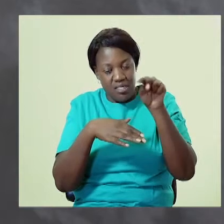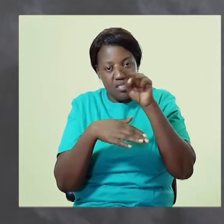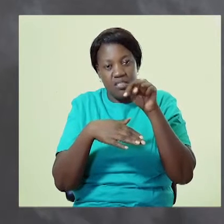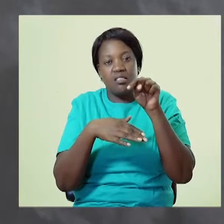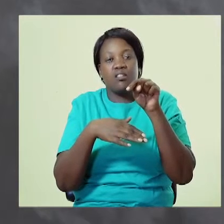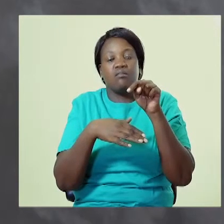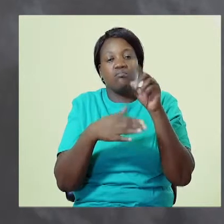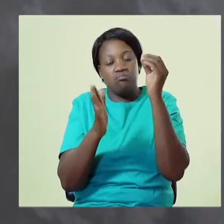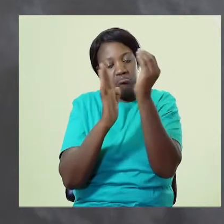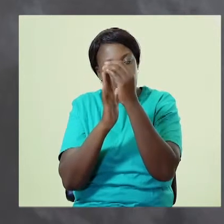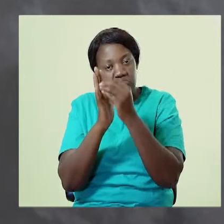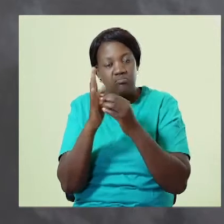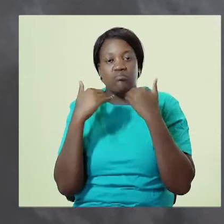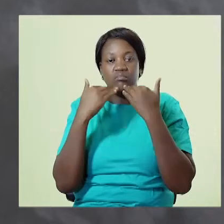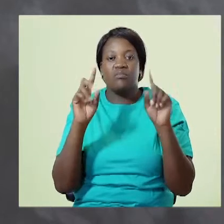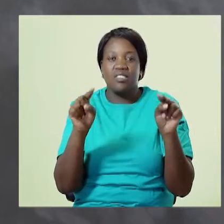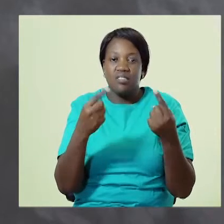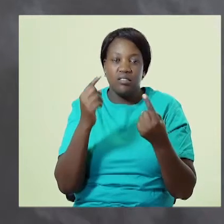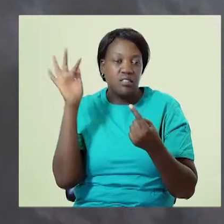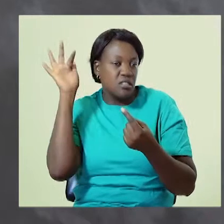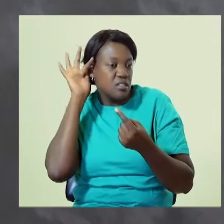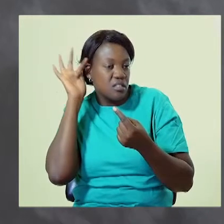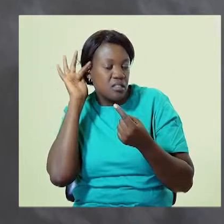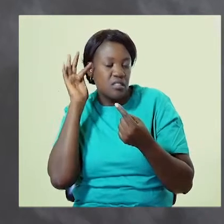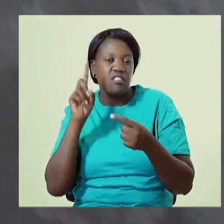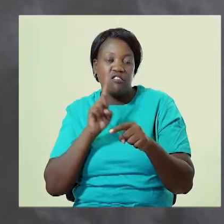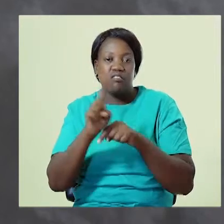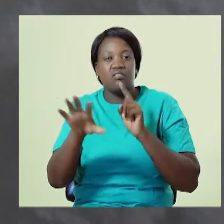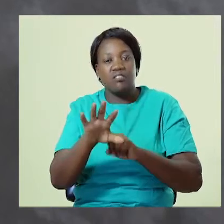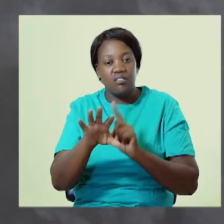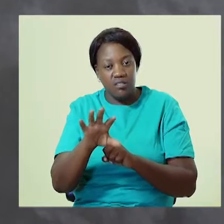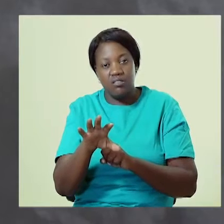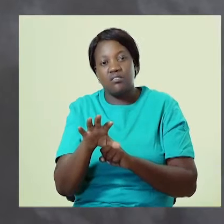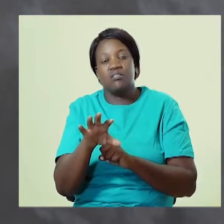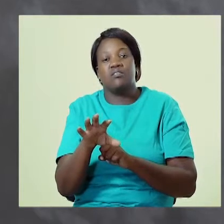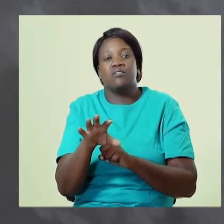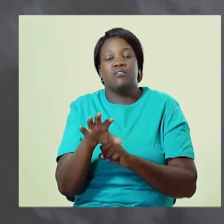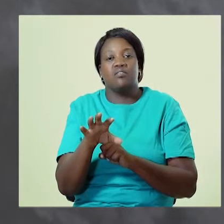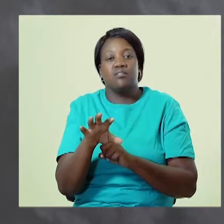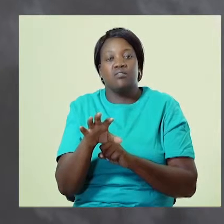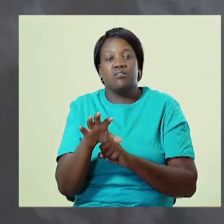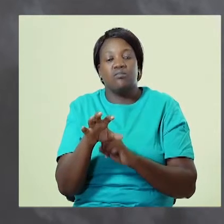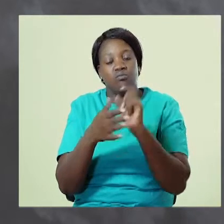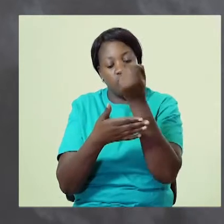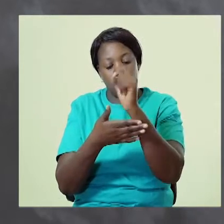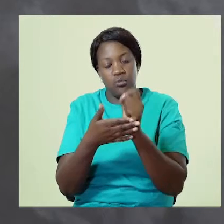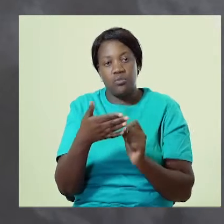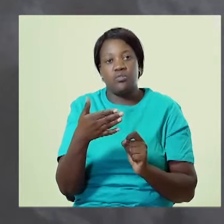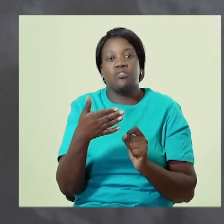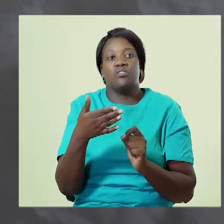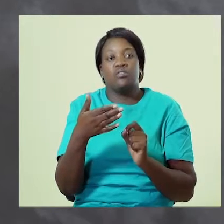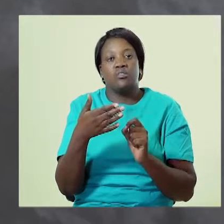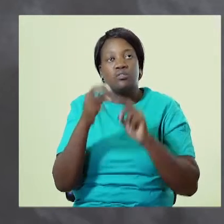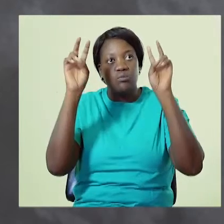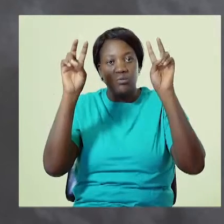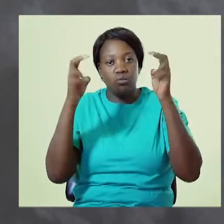keywords. Listen carefully for the first time a passage or writing is read. Take your first notes using keywords